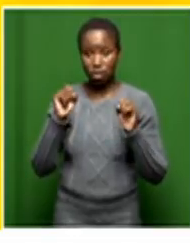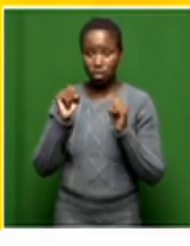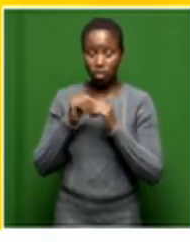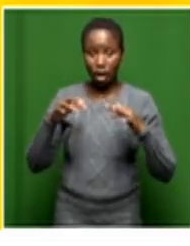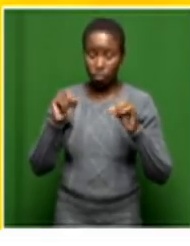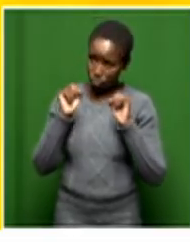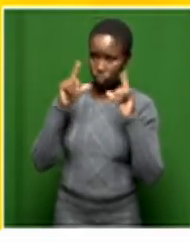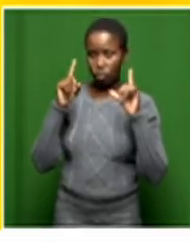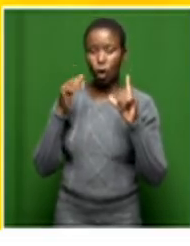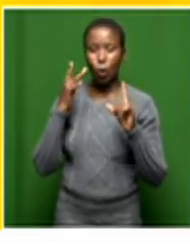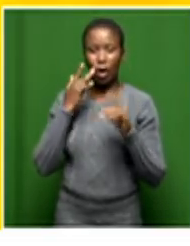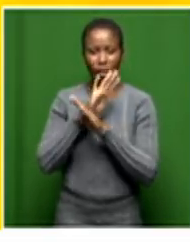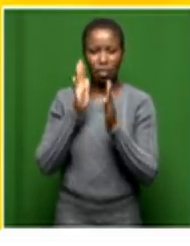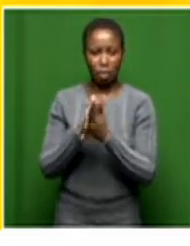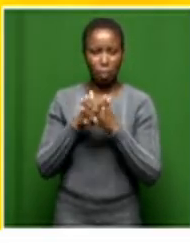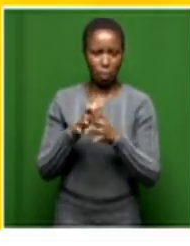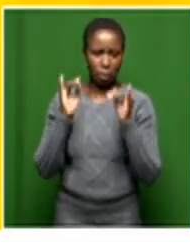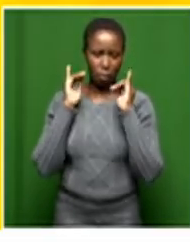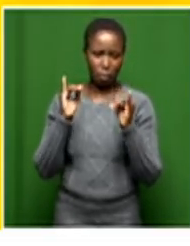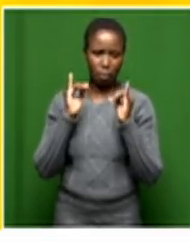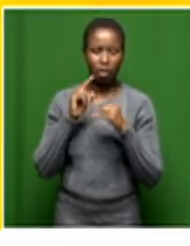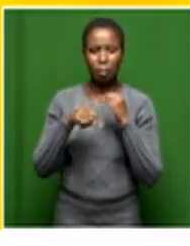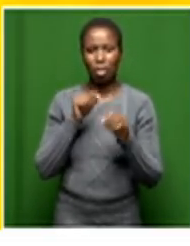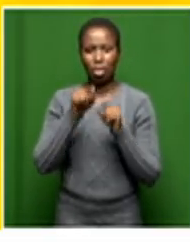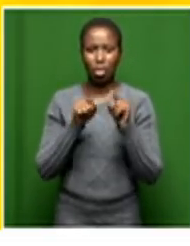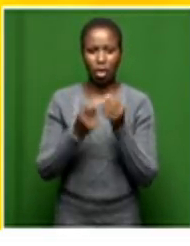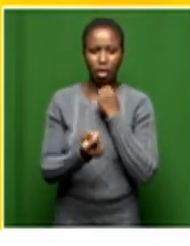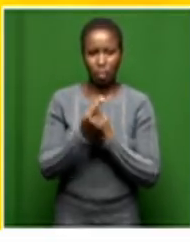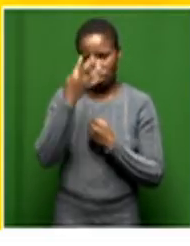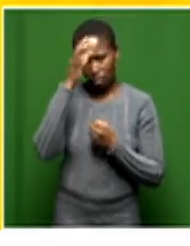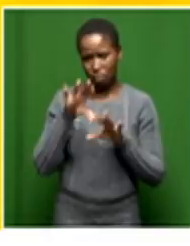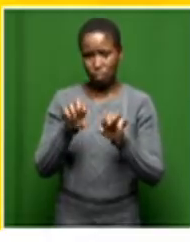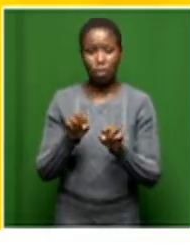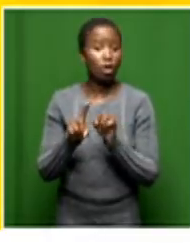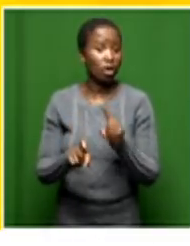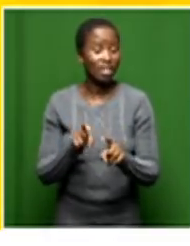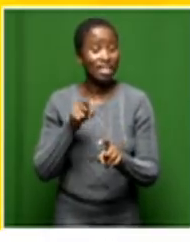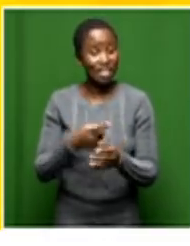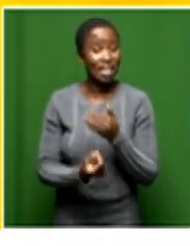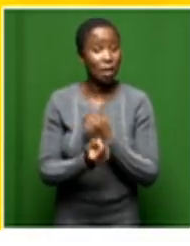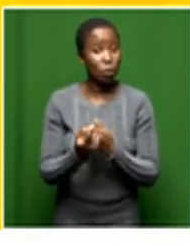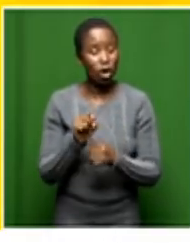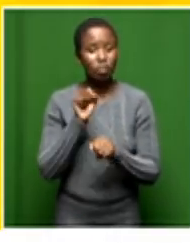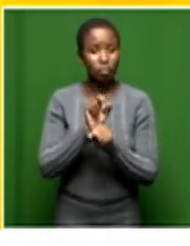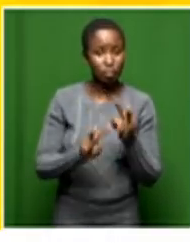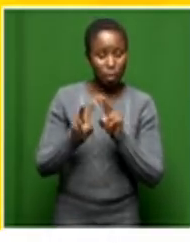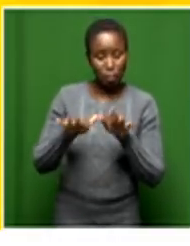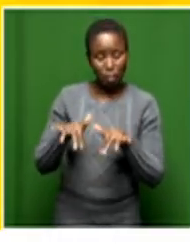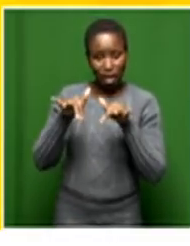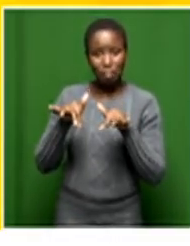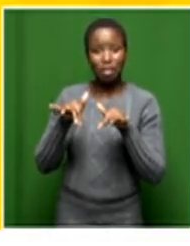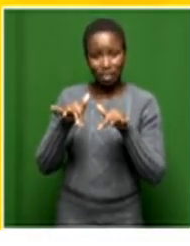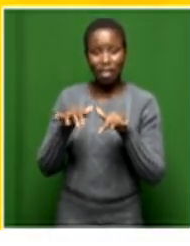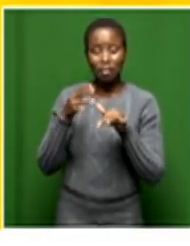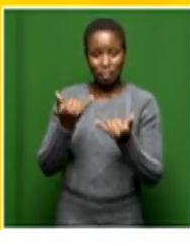really bad with regard to the allegations of state capture, which further casts the oversight role of Parliament into the spotlight.